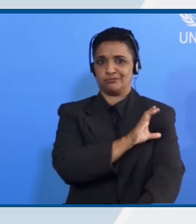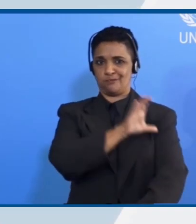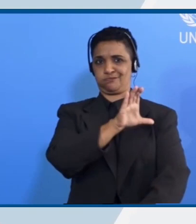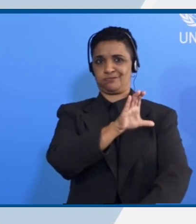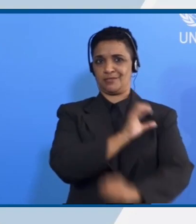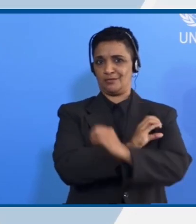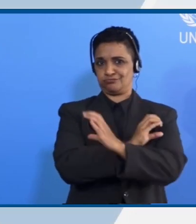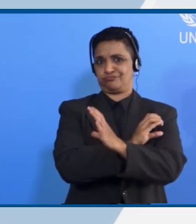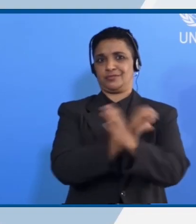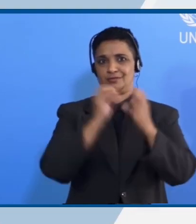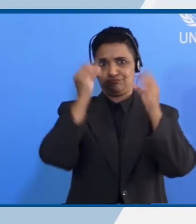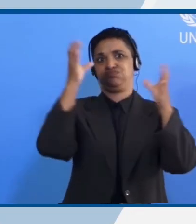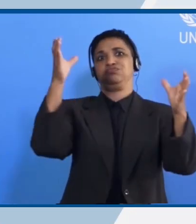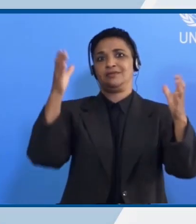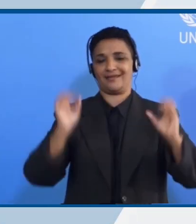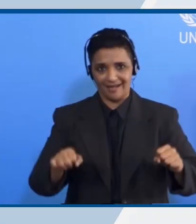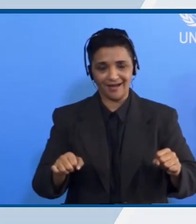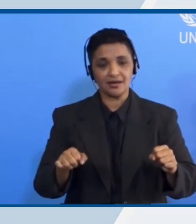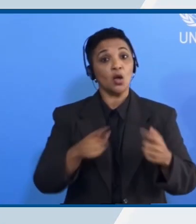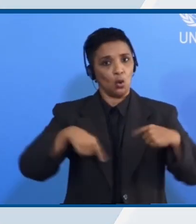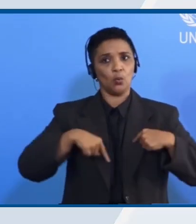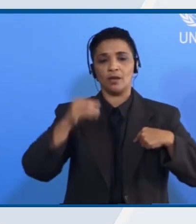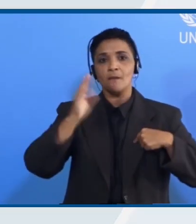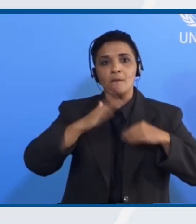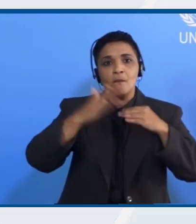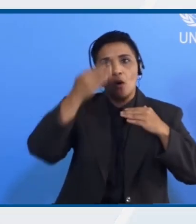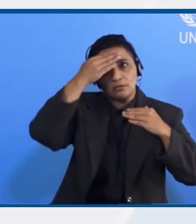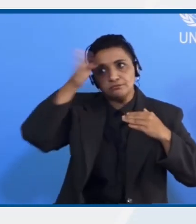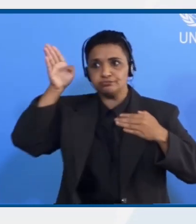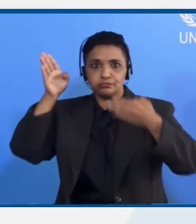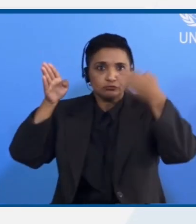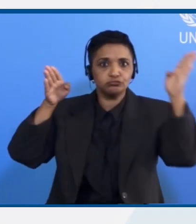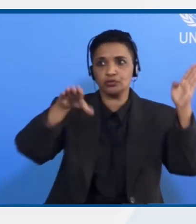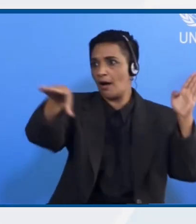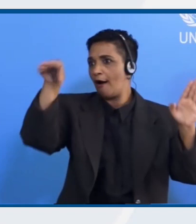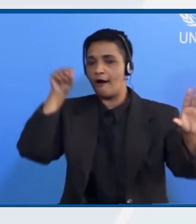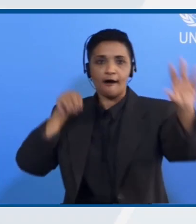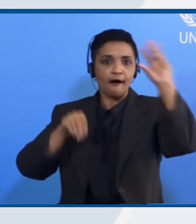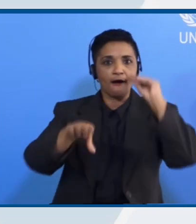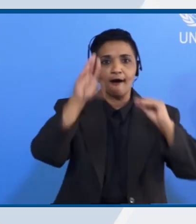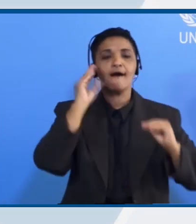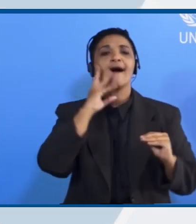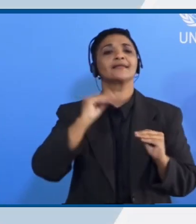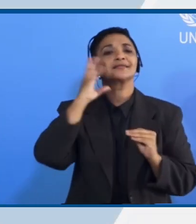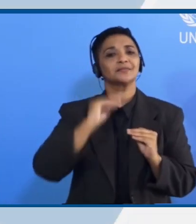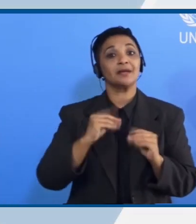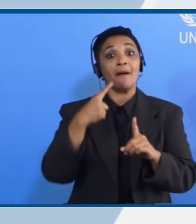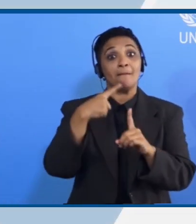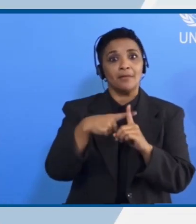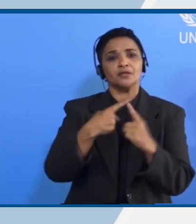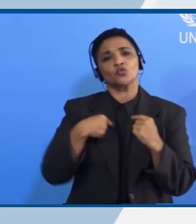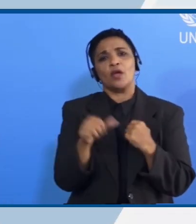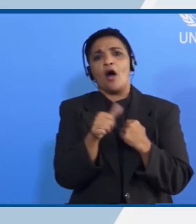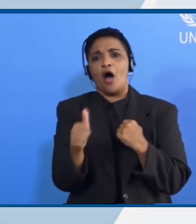by exporting our experience up to now, but also by trying to attract